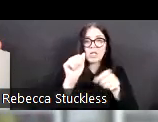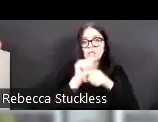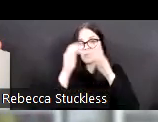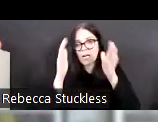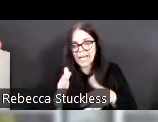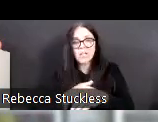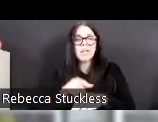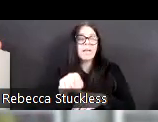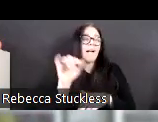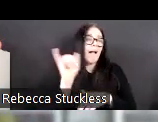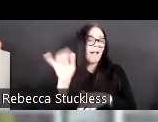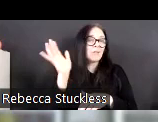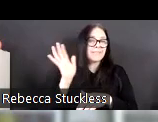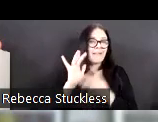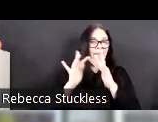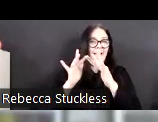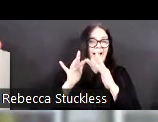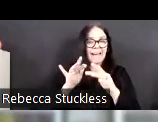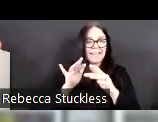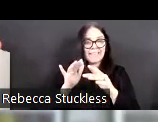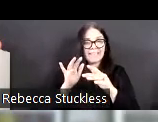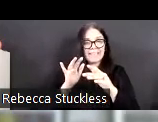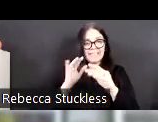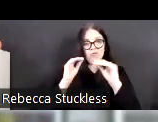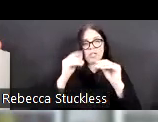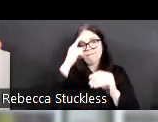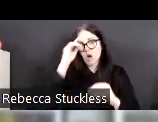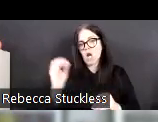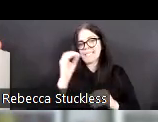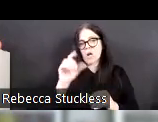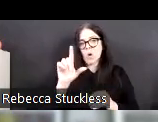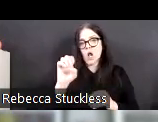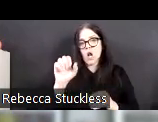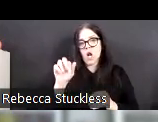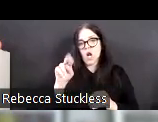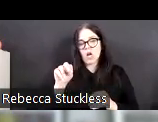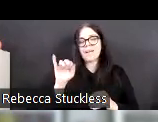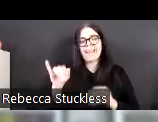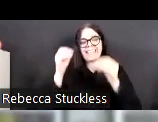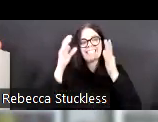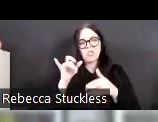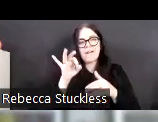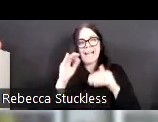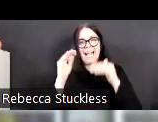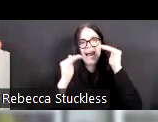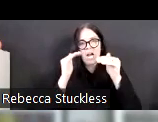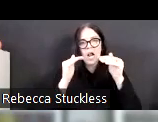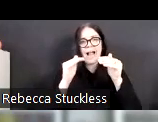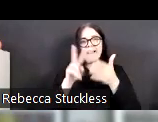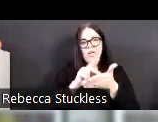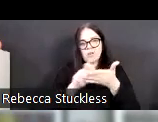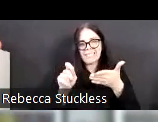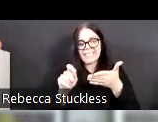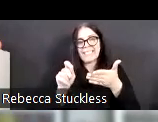was also an online instructor for Ontario Learn, the teacher of adult literacy educator through Sault